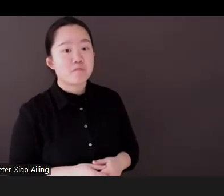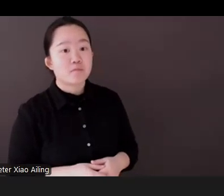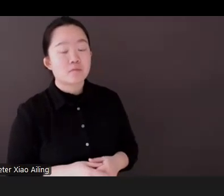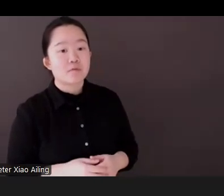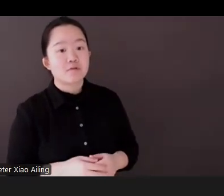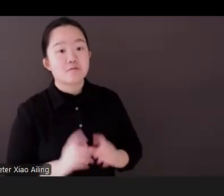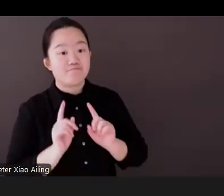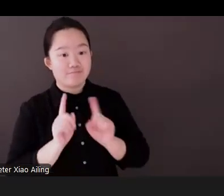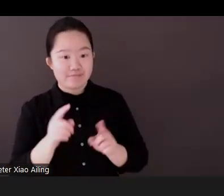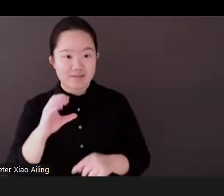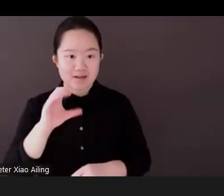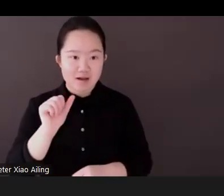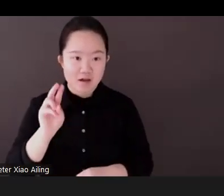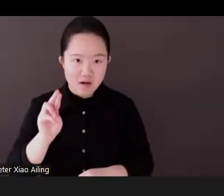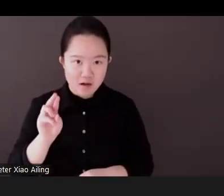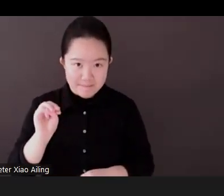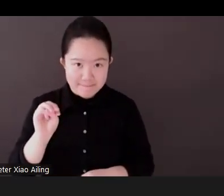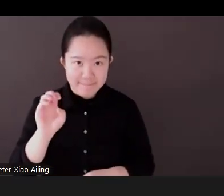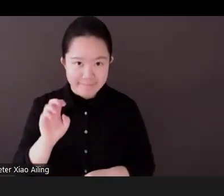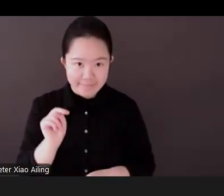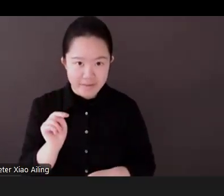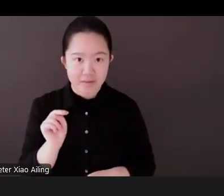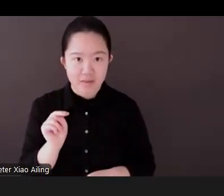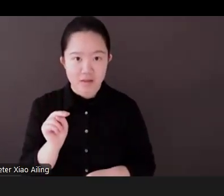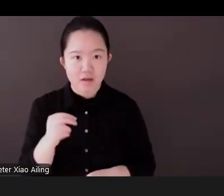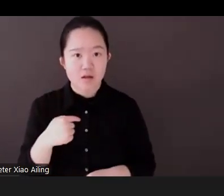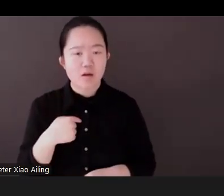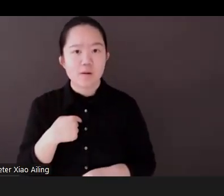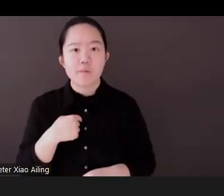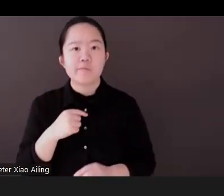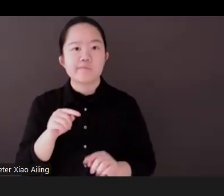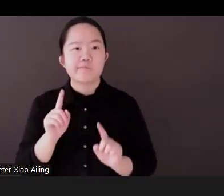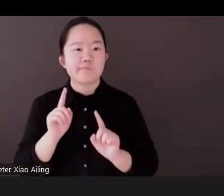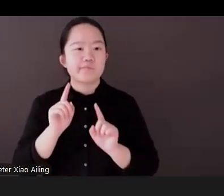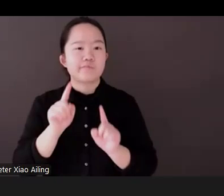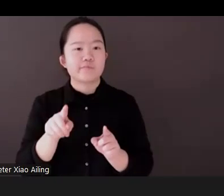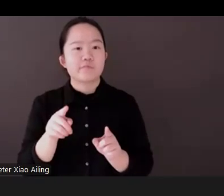product is provided on the EU market, then it is